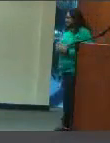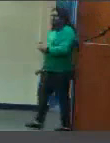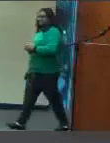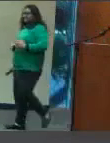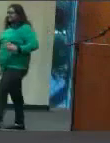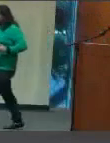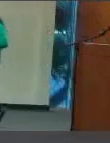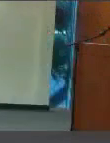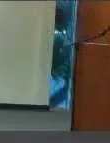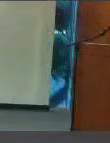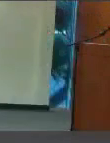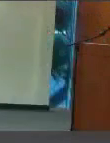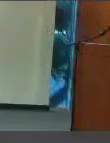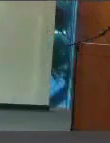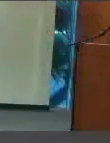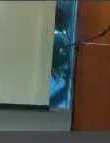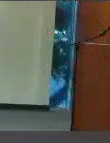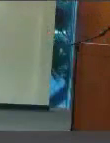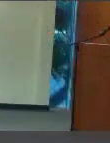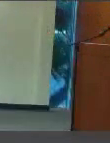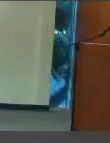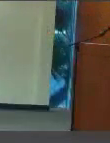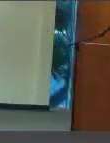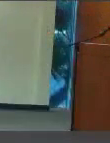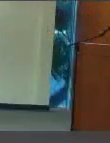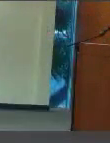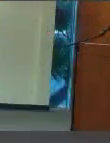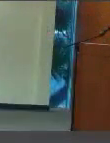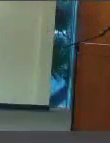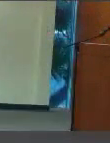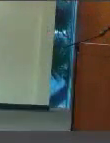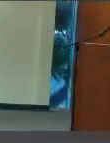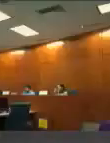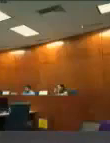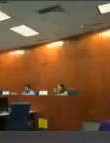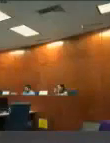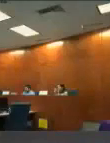Thank you. Our next speaker is Jesse Bryant, followed by Matthew Capably.